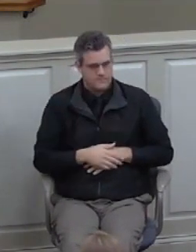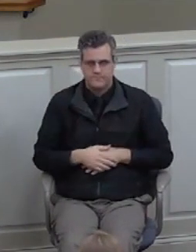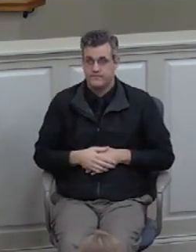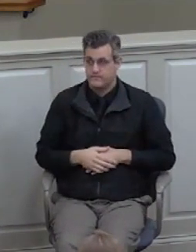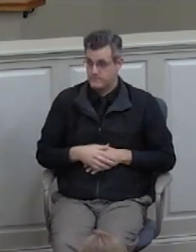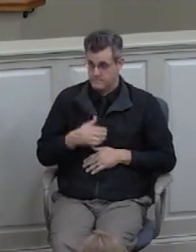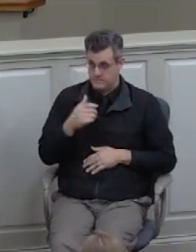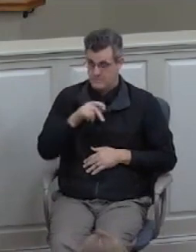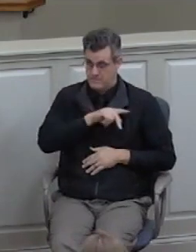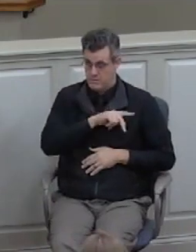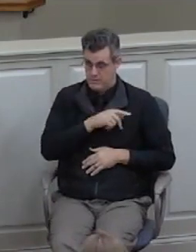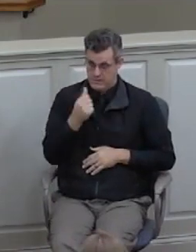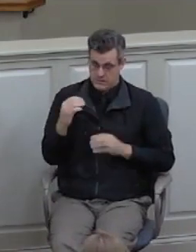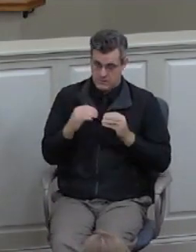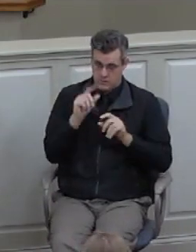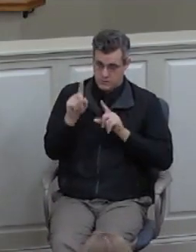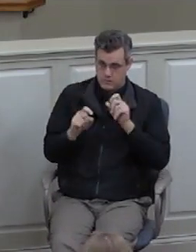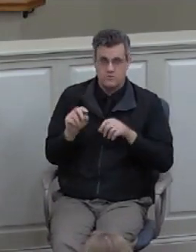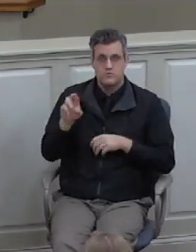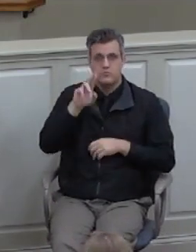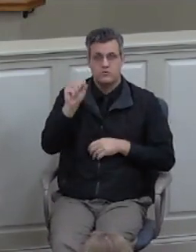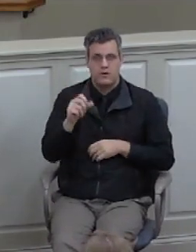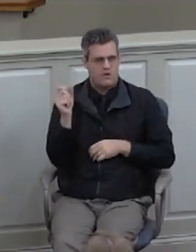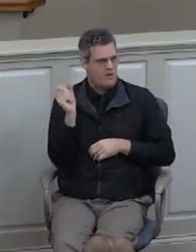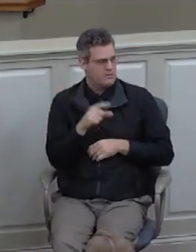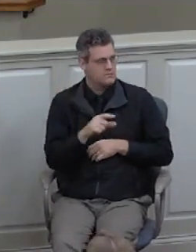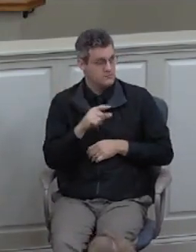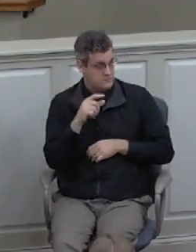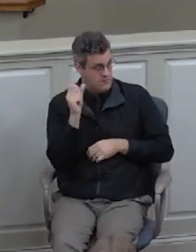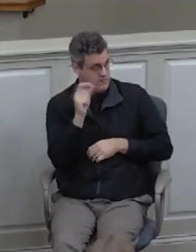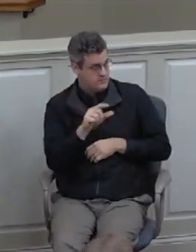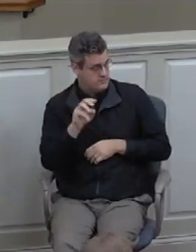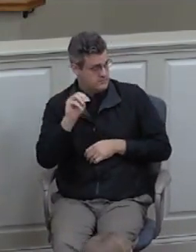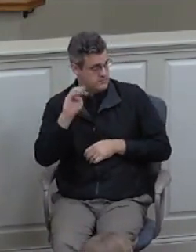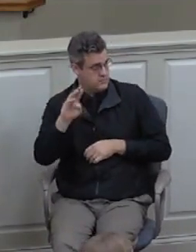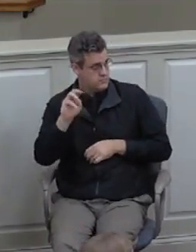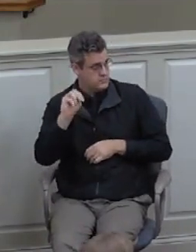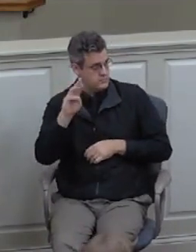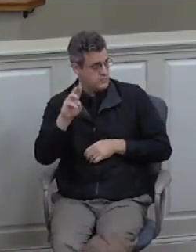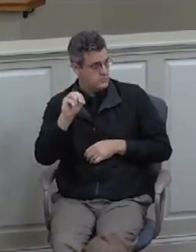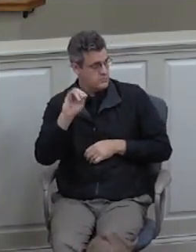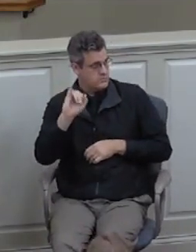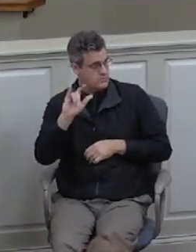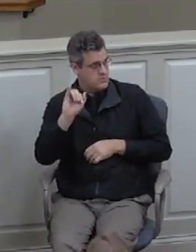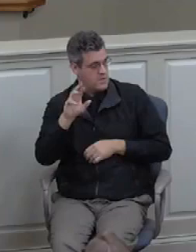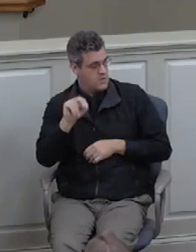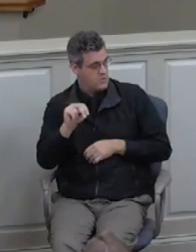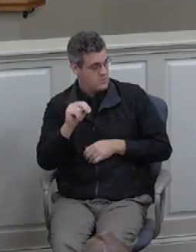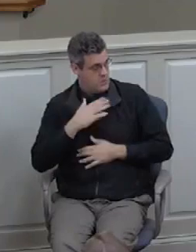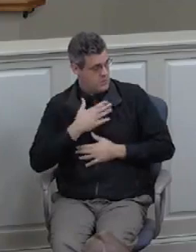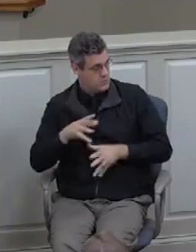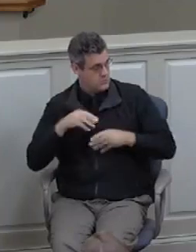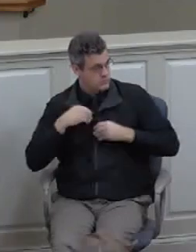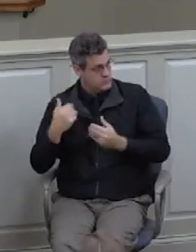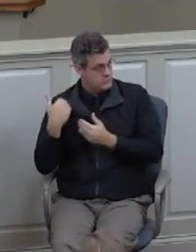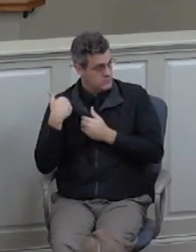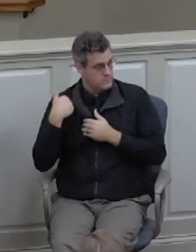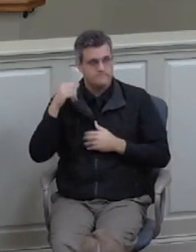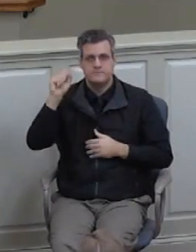Any further questions? Rick? And Mr. Milliron, you're willing to accept this responsibility? Yes, sir.